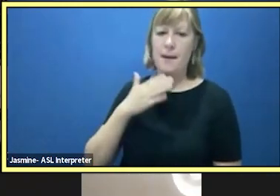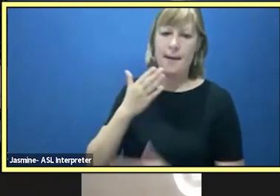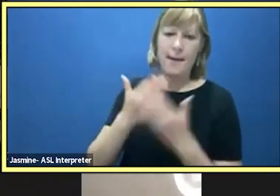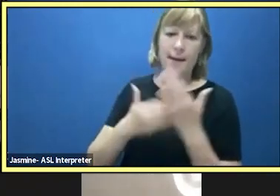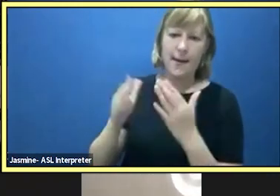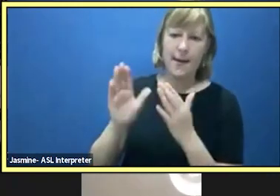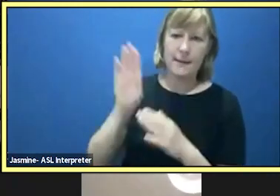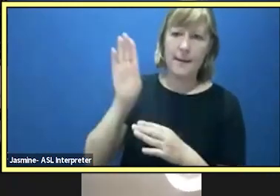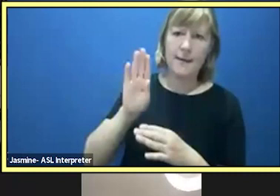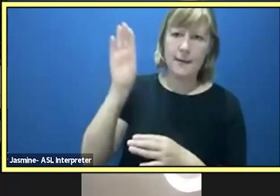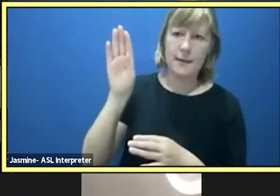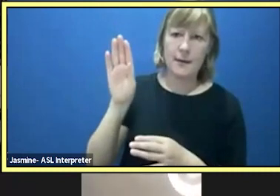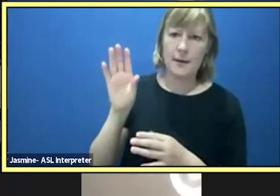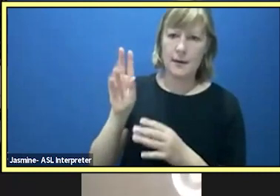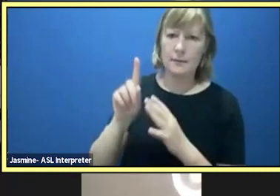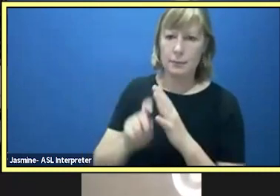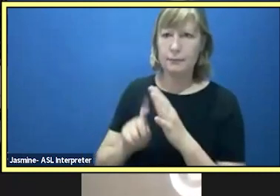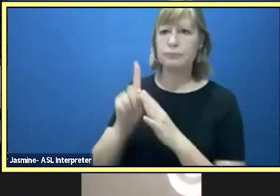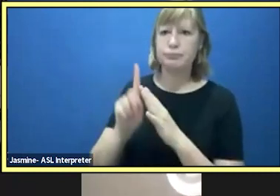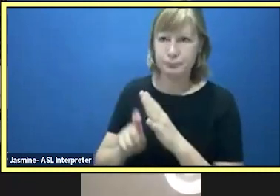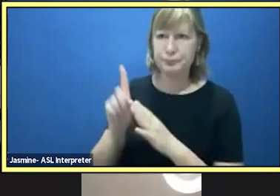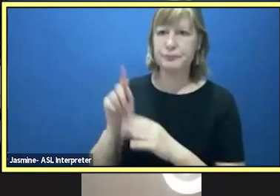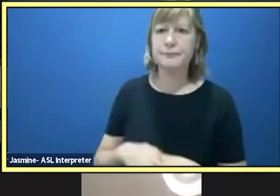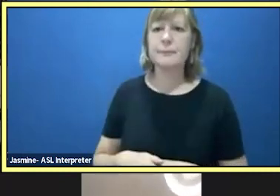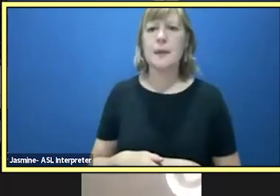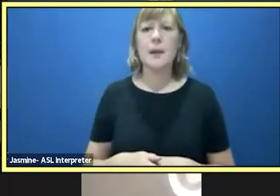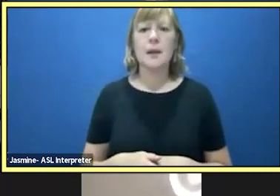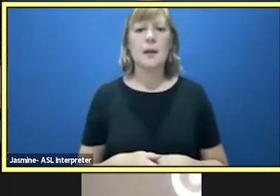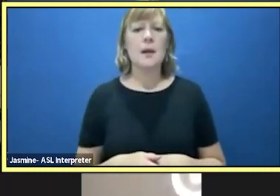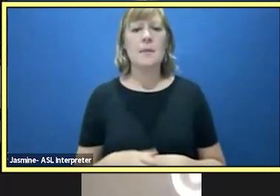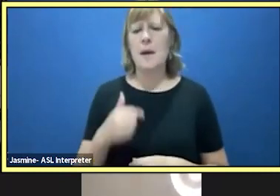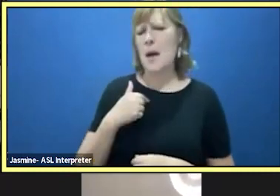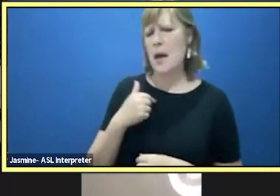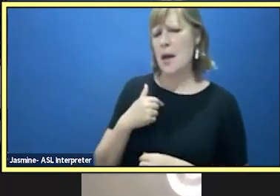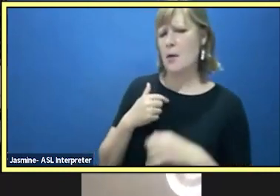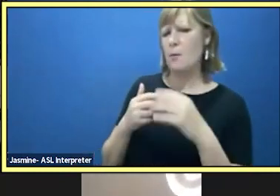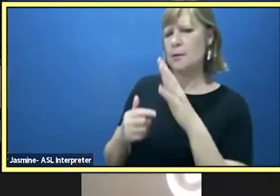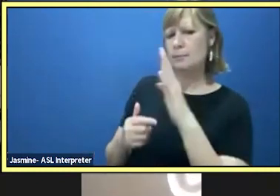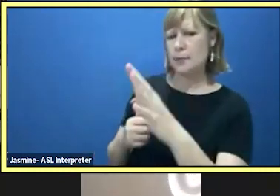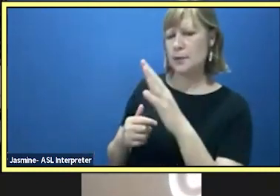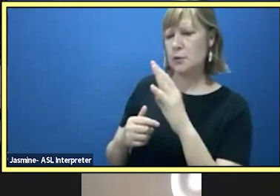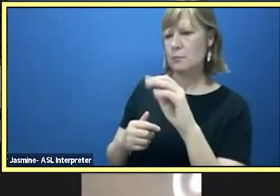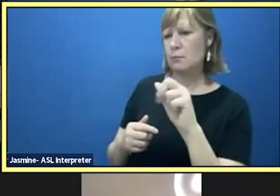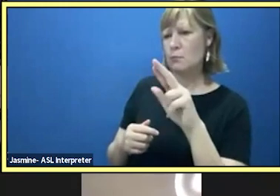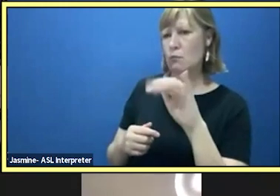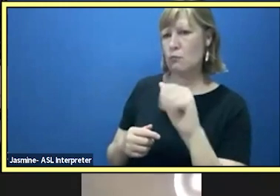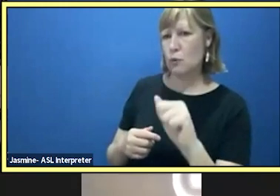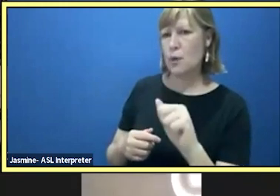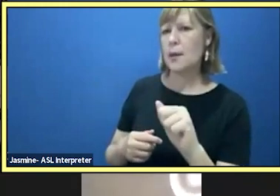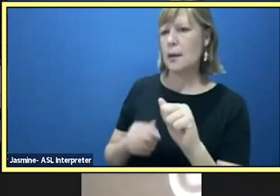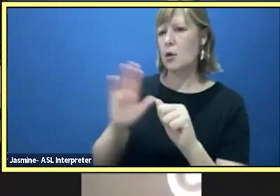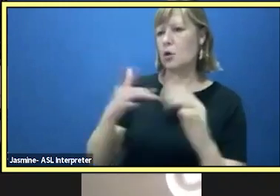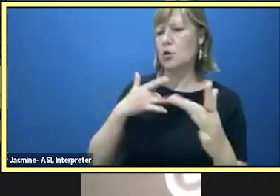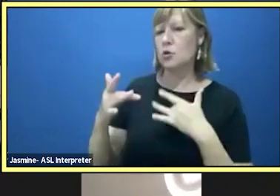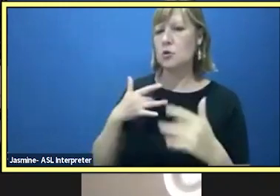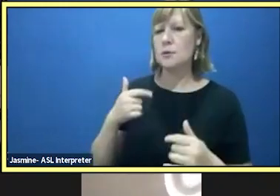to speak to Maria and her concerns. I have a lot of experience as the conflict-free case management person. I did this